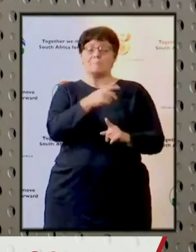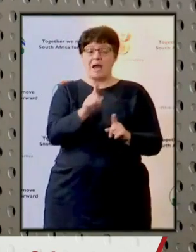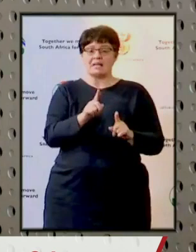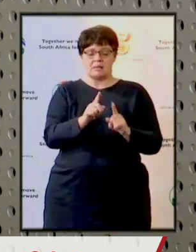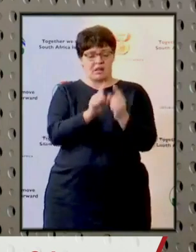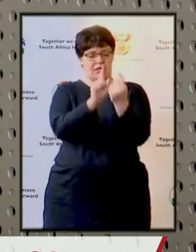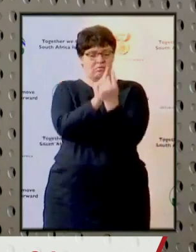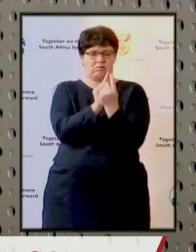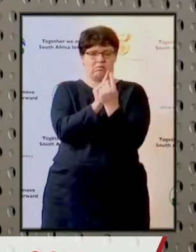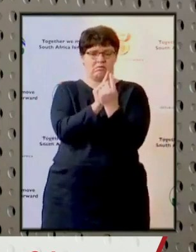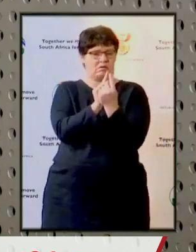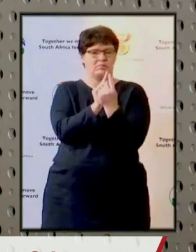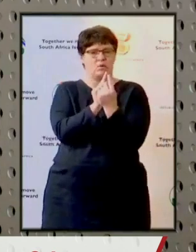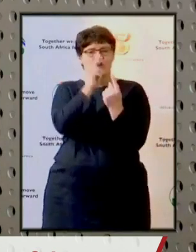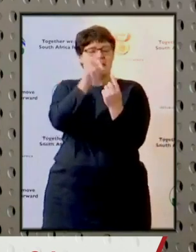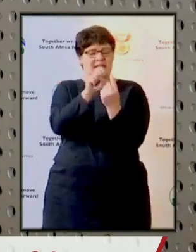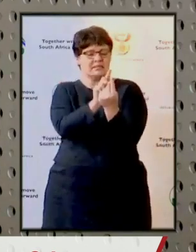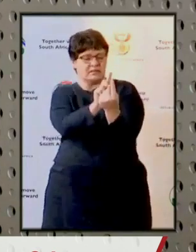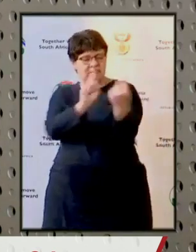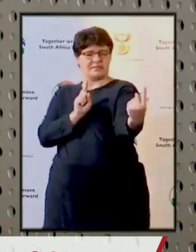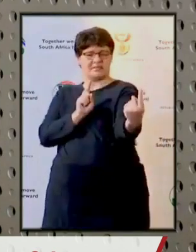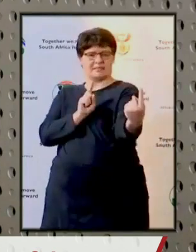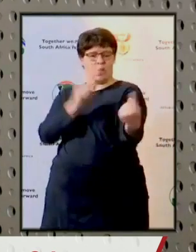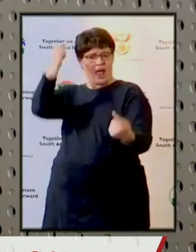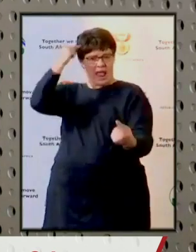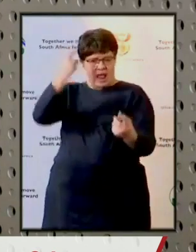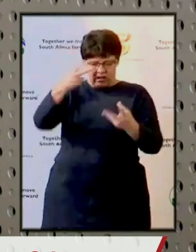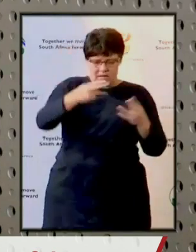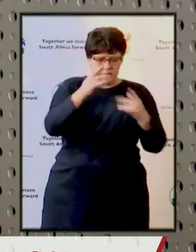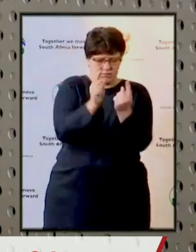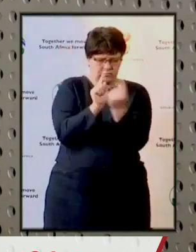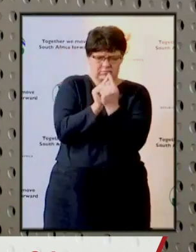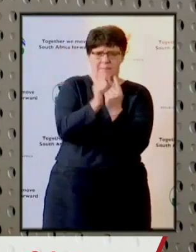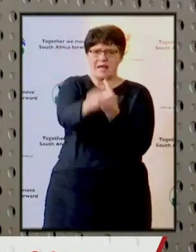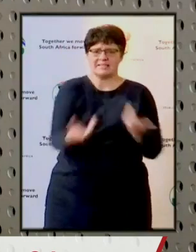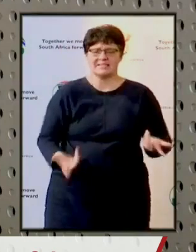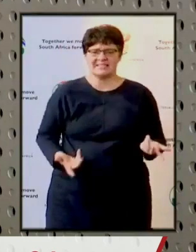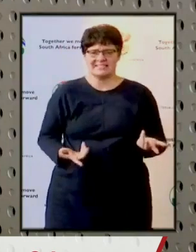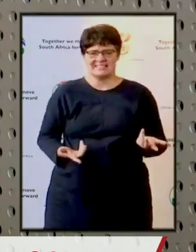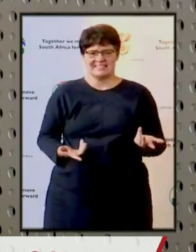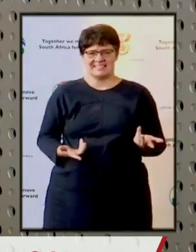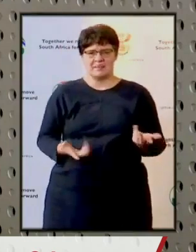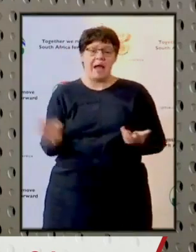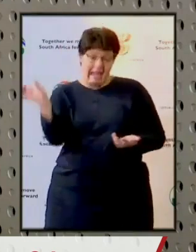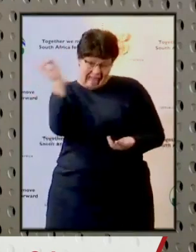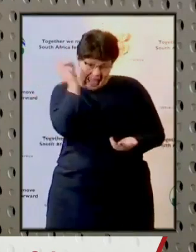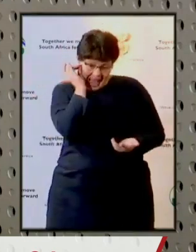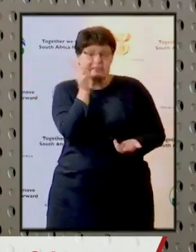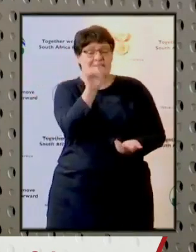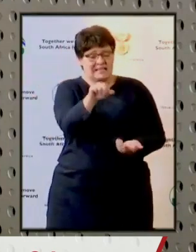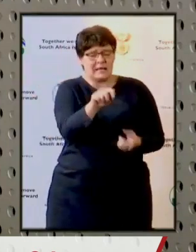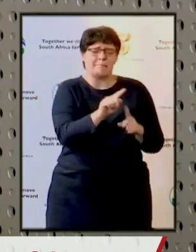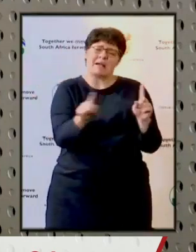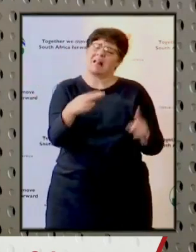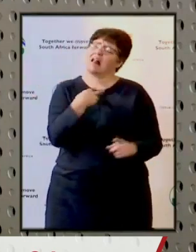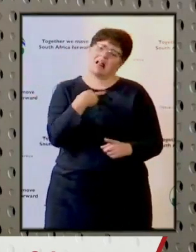distancing. People are touching and so on. So we heard you, but we can't